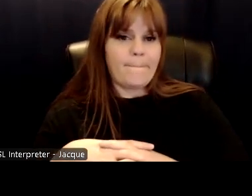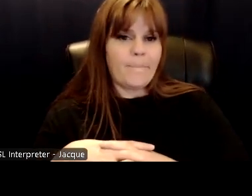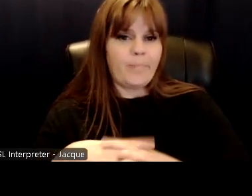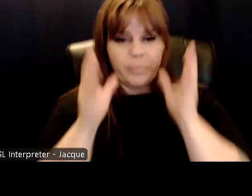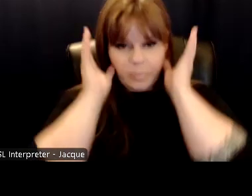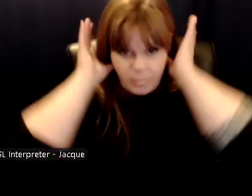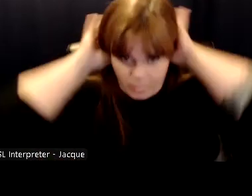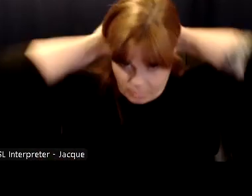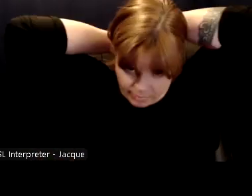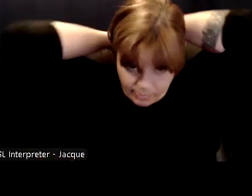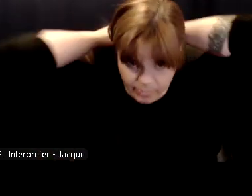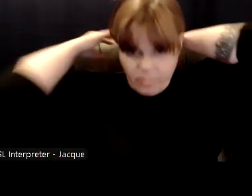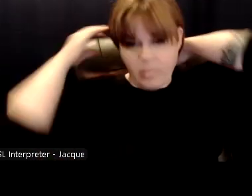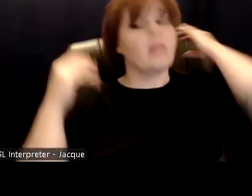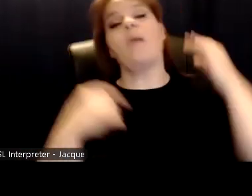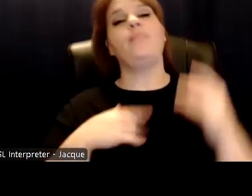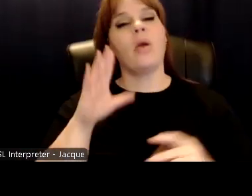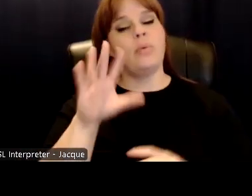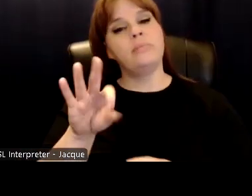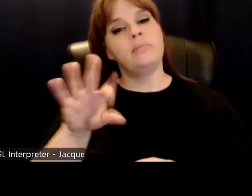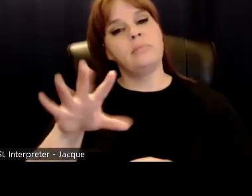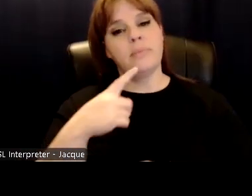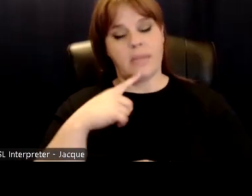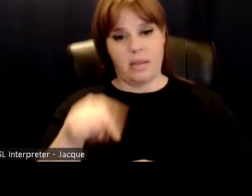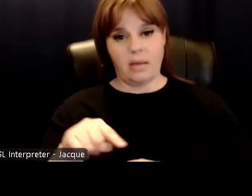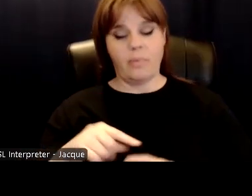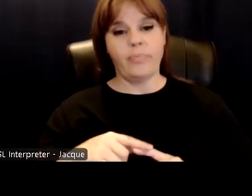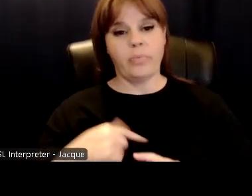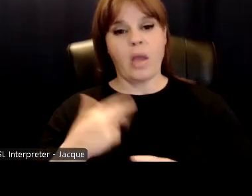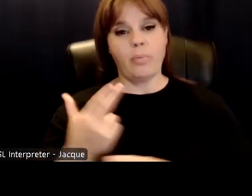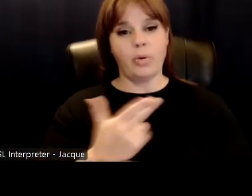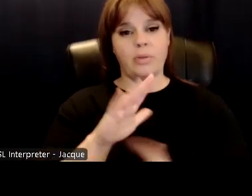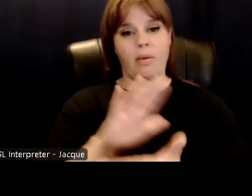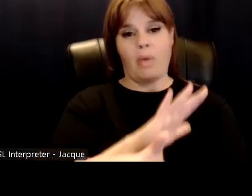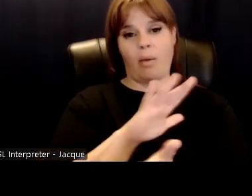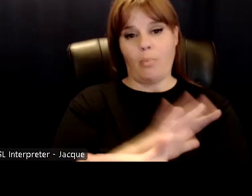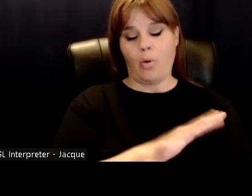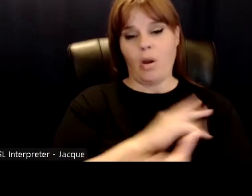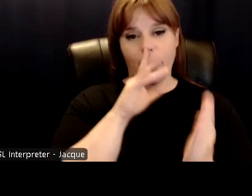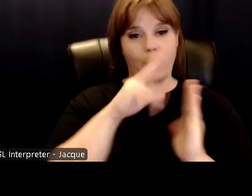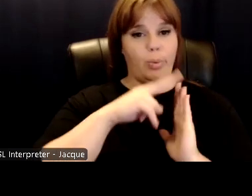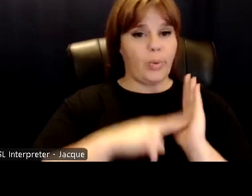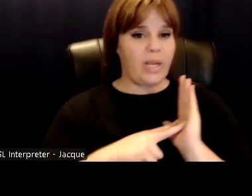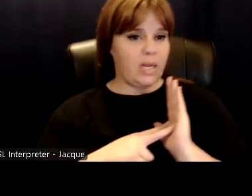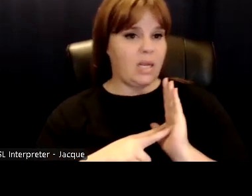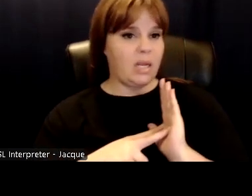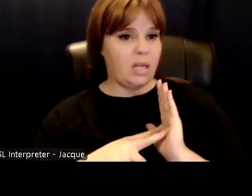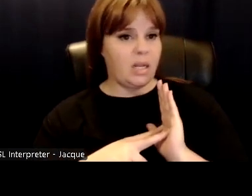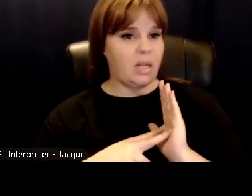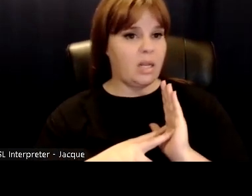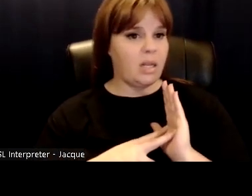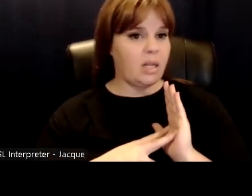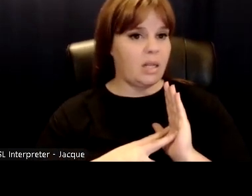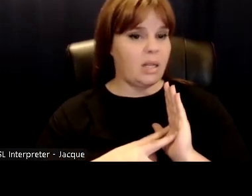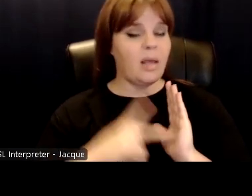I'm just gonna say this. I'm using paper and reading this because something that